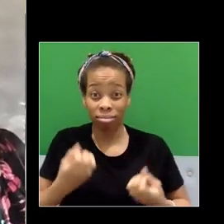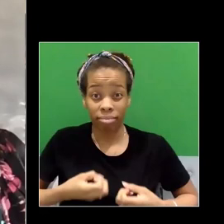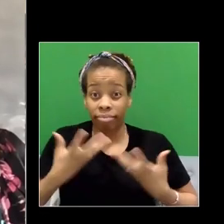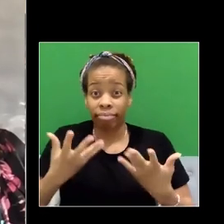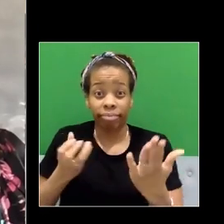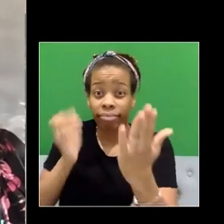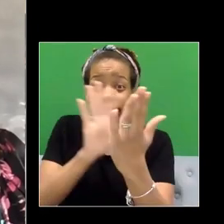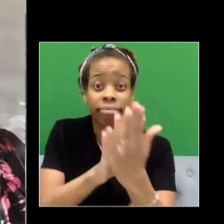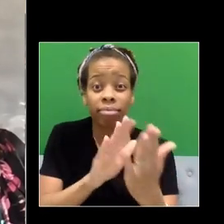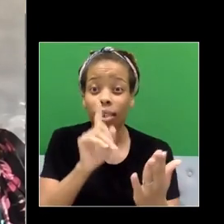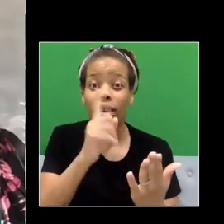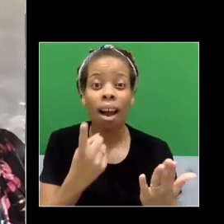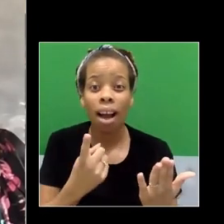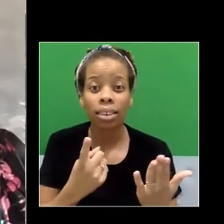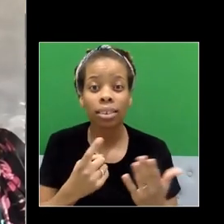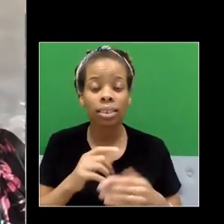appear.